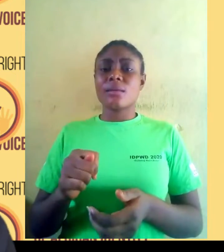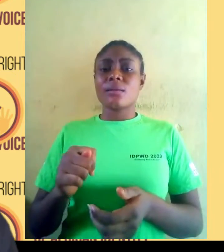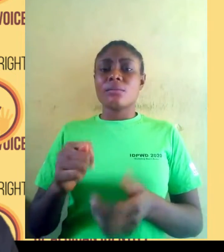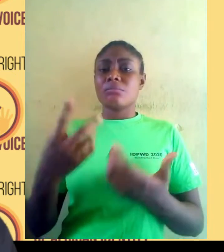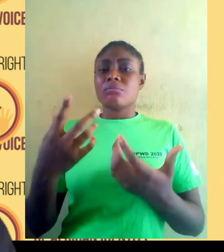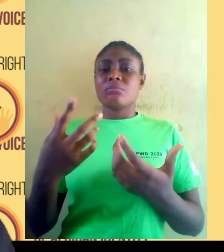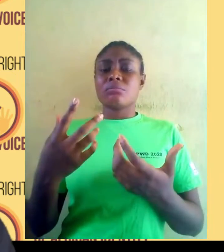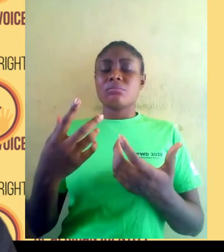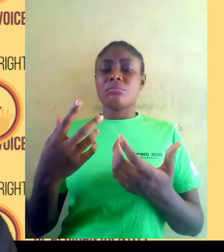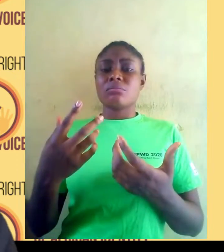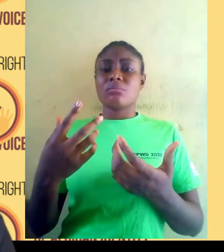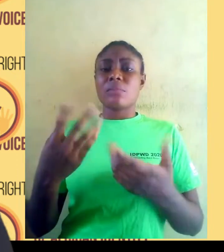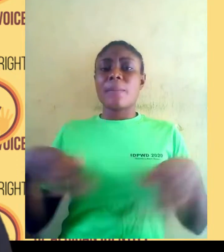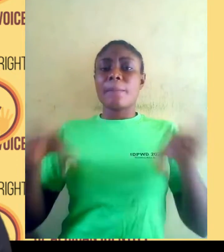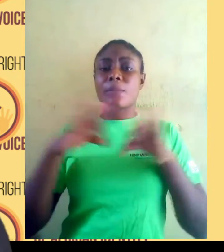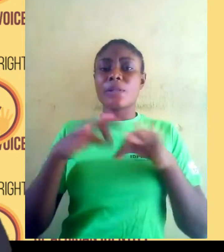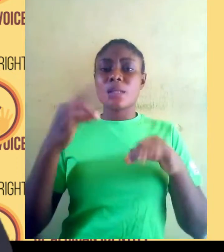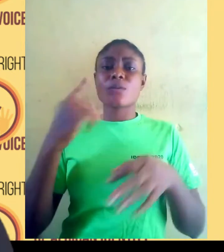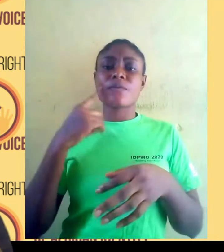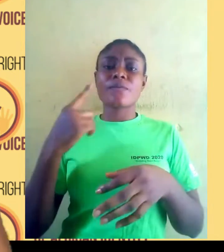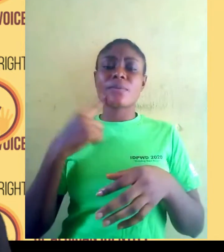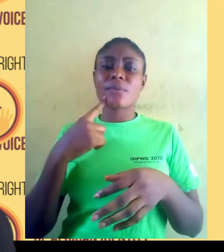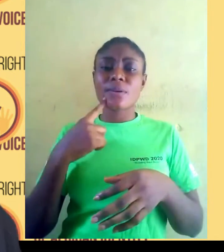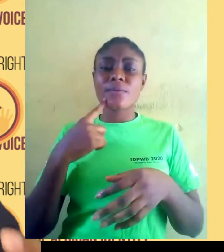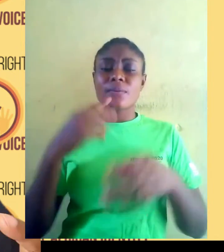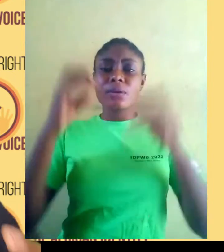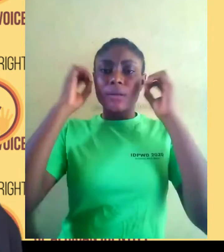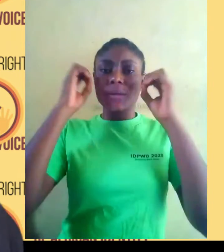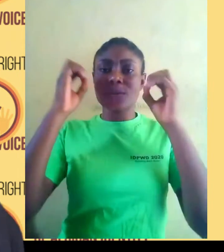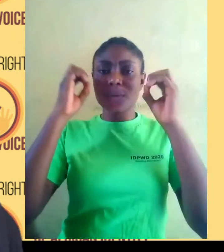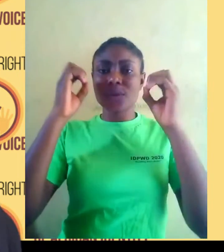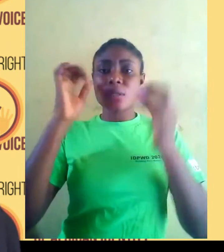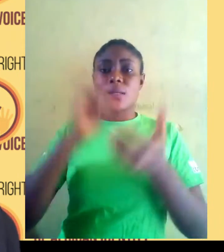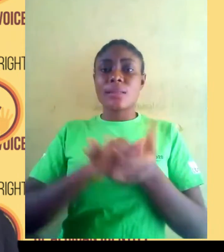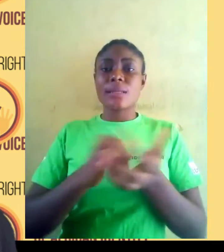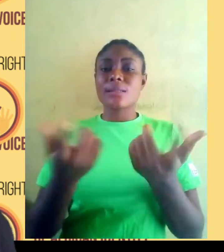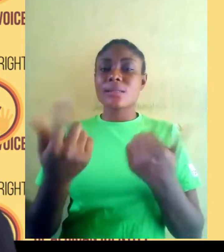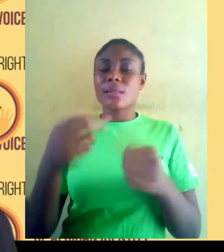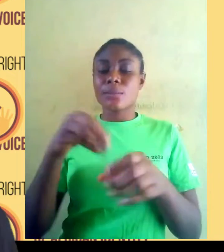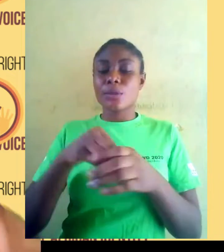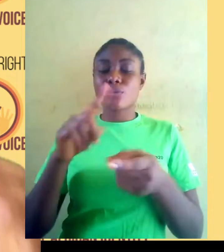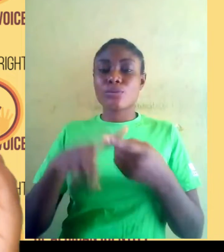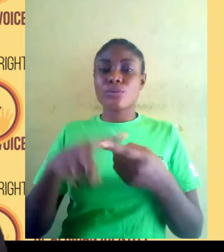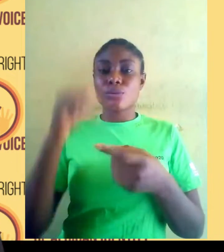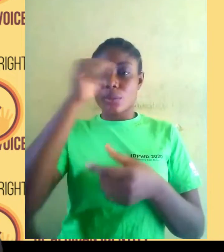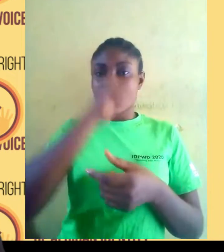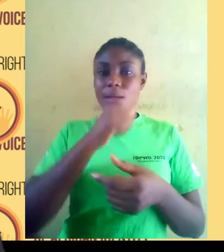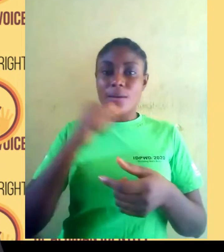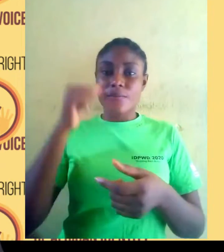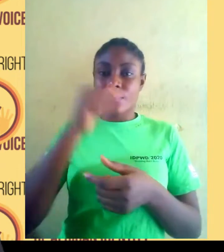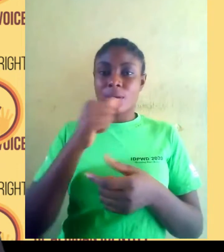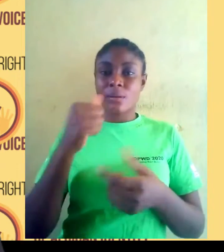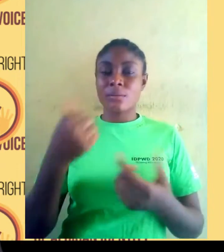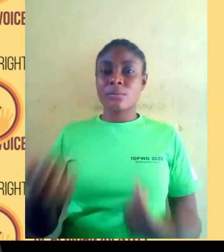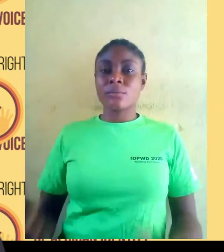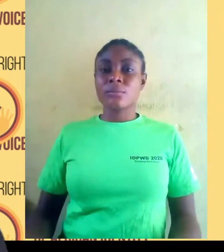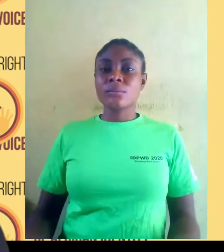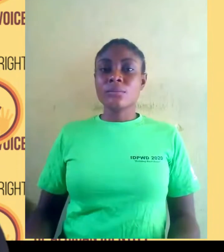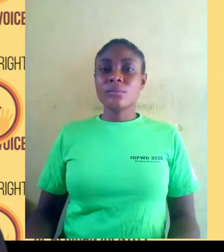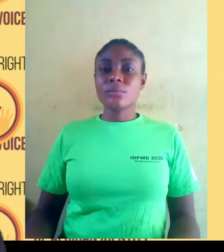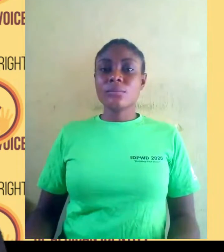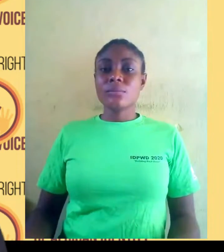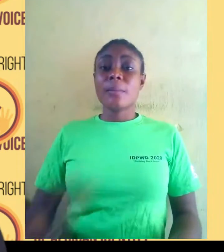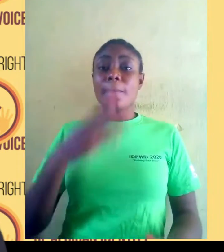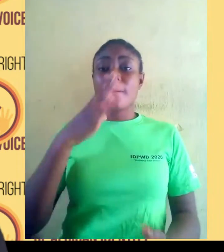deaf education that came into the African continent? And by virtue of